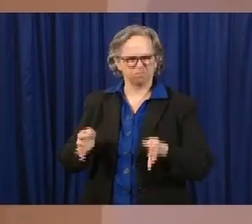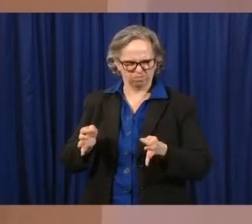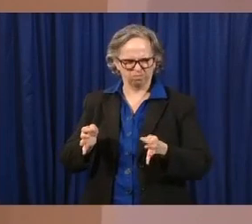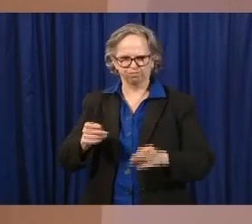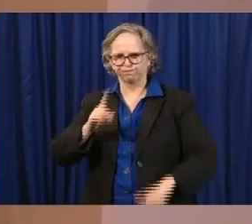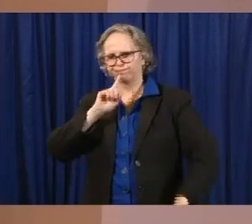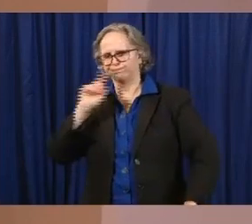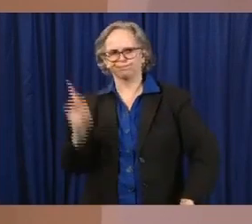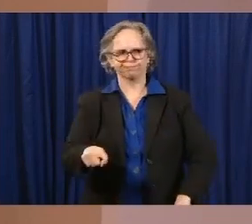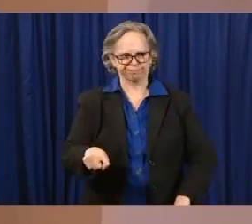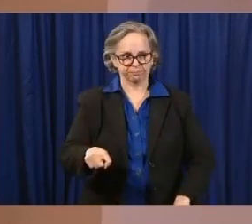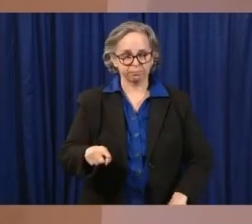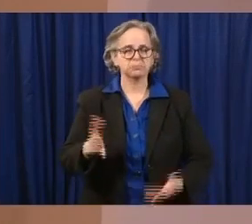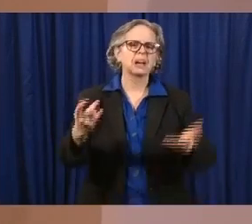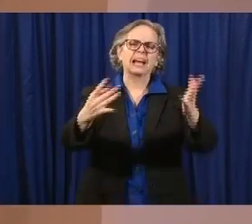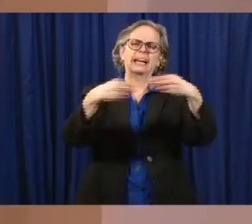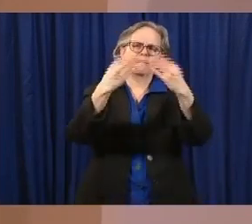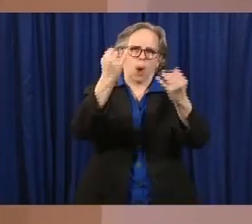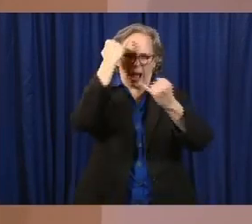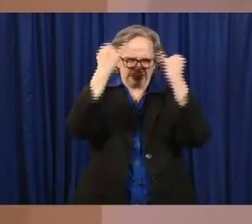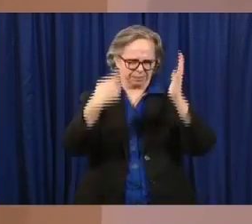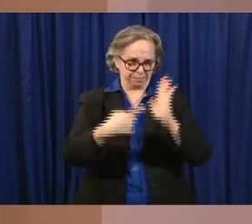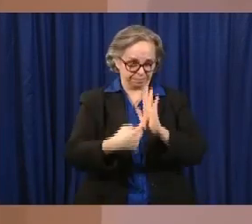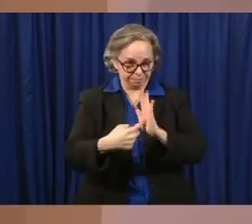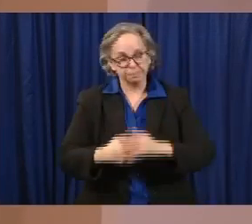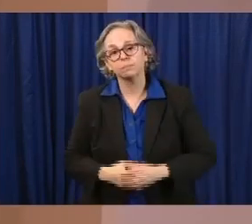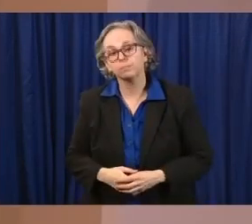of those were CBD